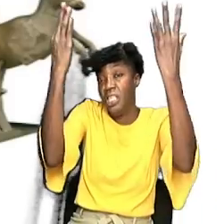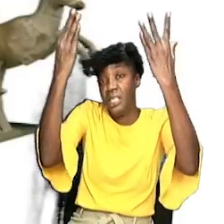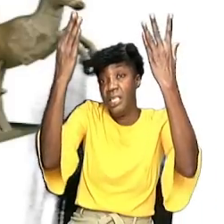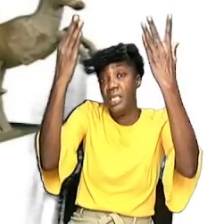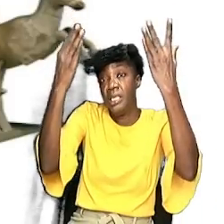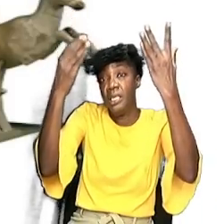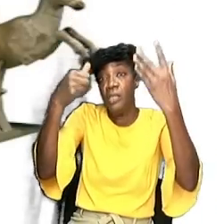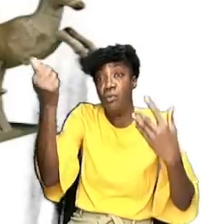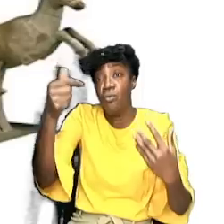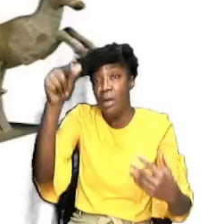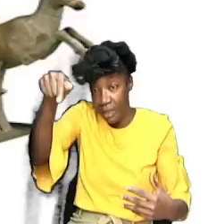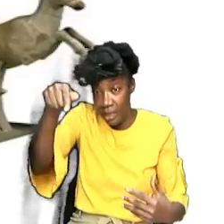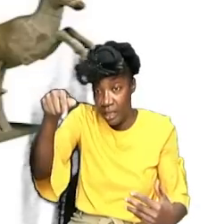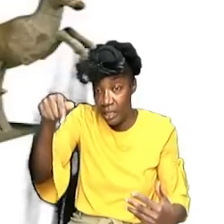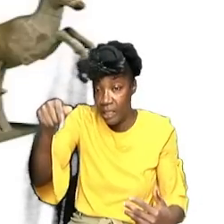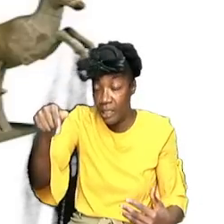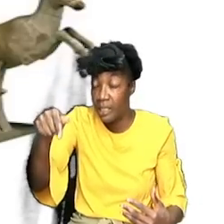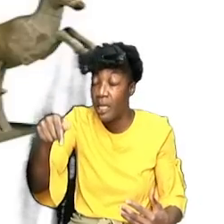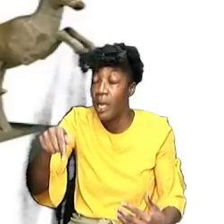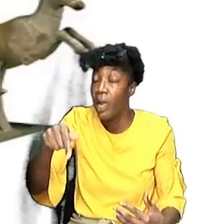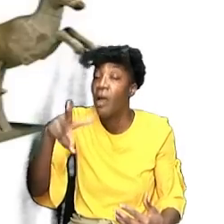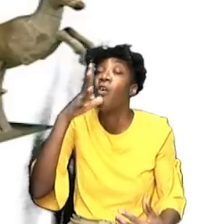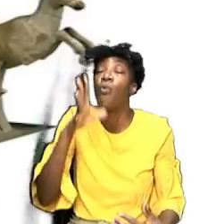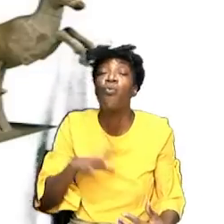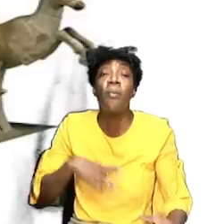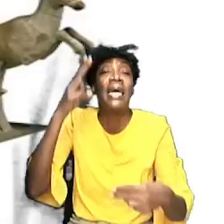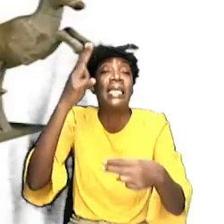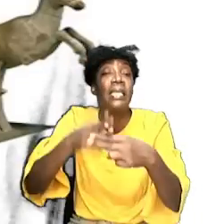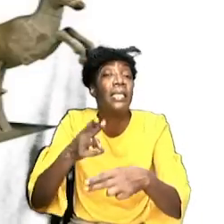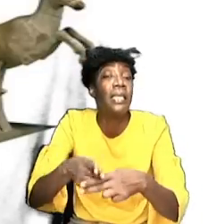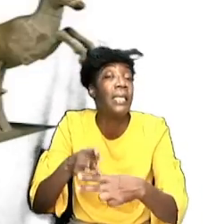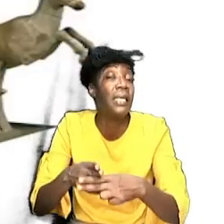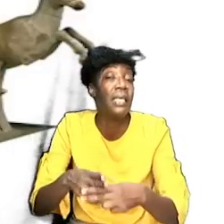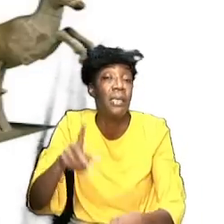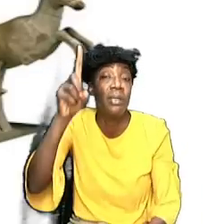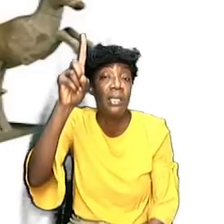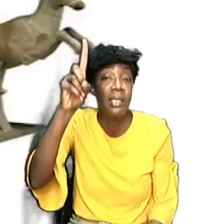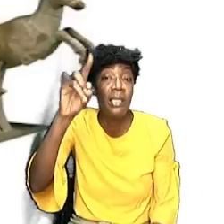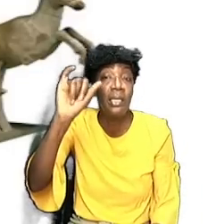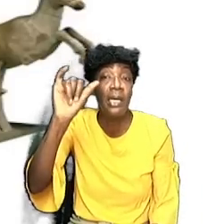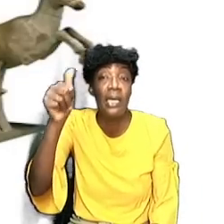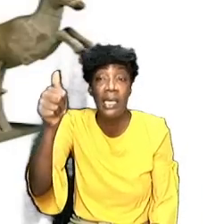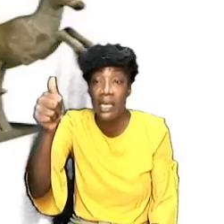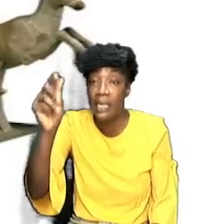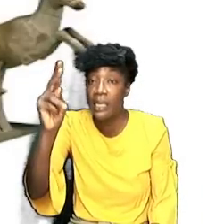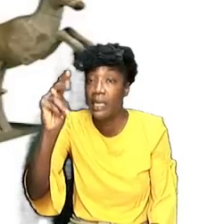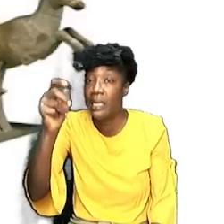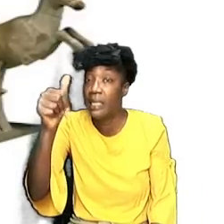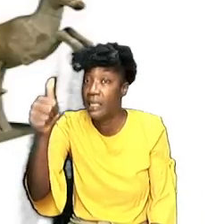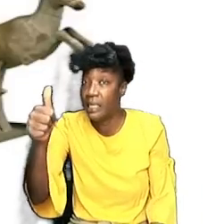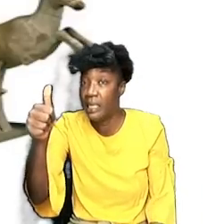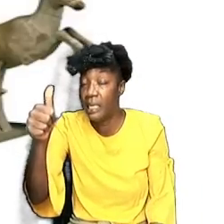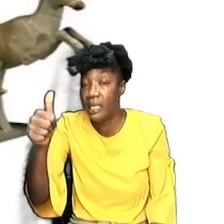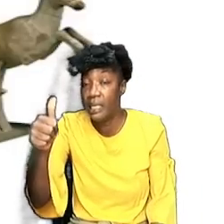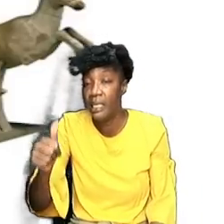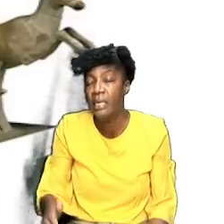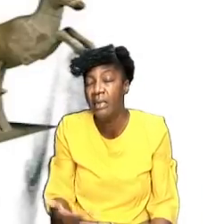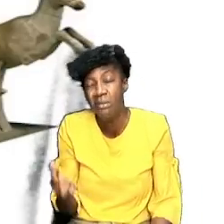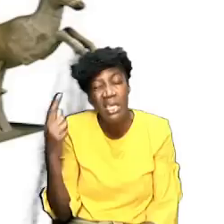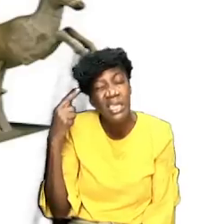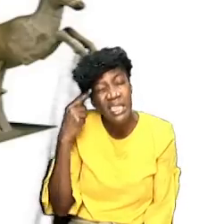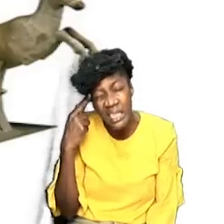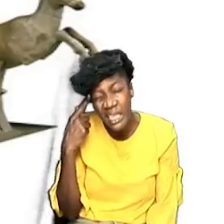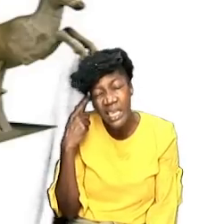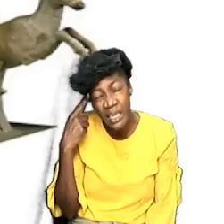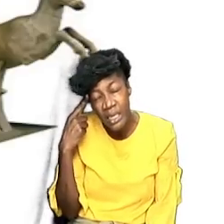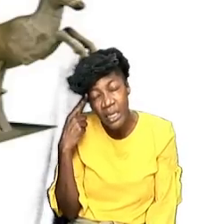to Artemis or to Diana. Praise God. And the temple that was built there was considered to be